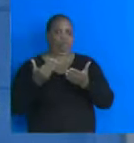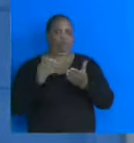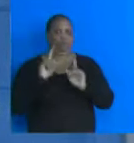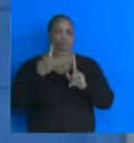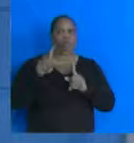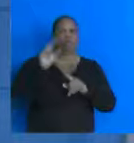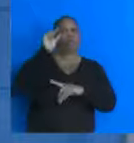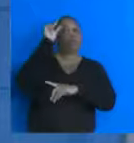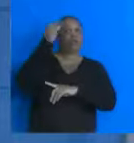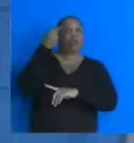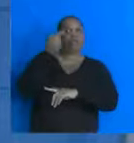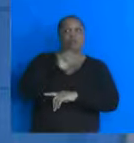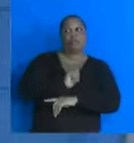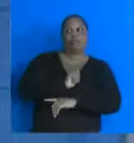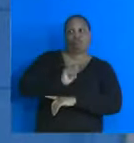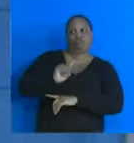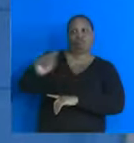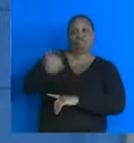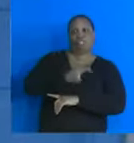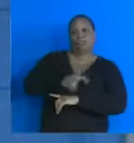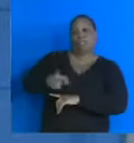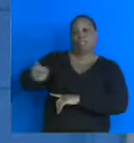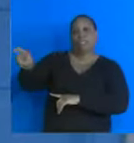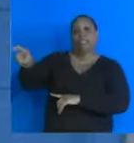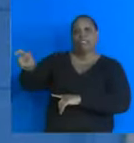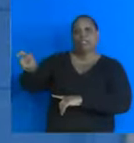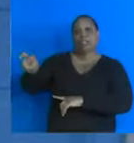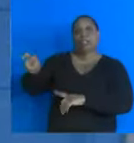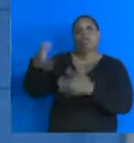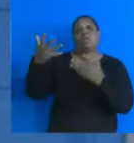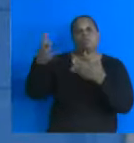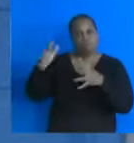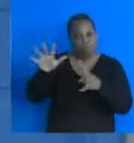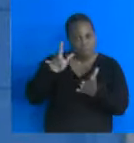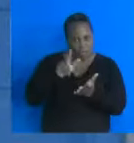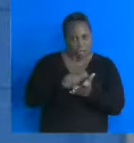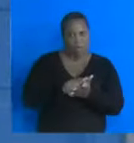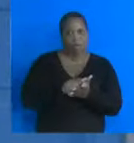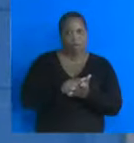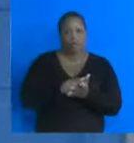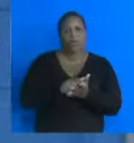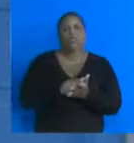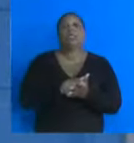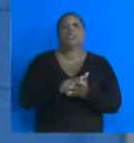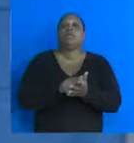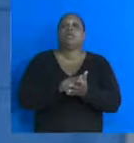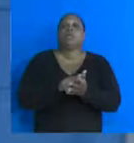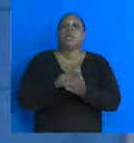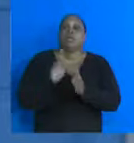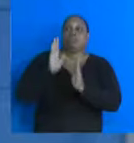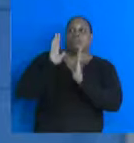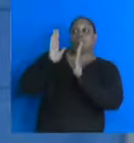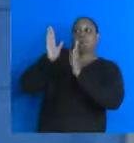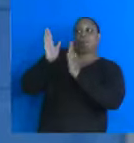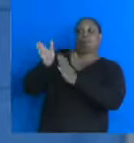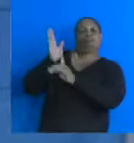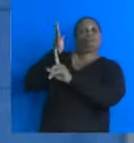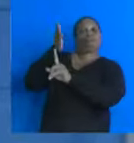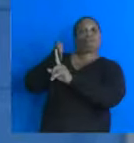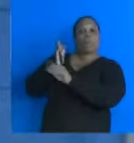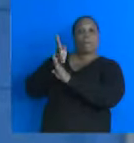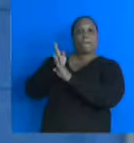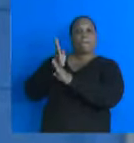government-provided transportation. After being cleared through the airport, travelers will be directed to a bus where a